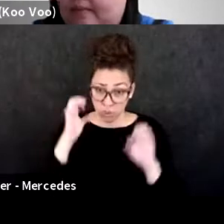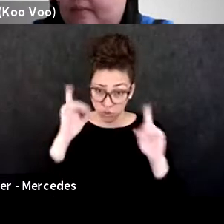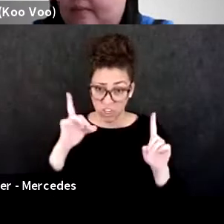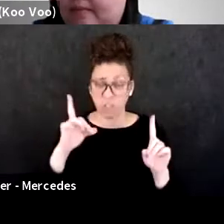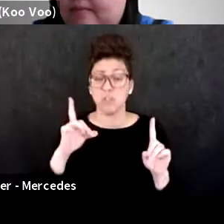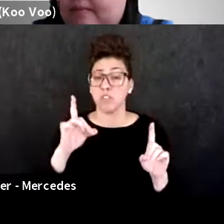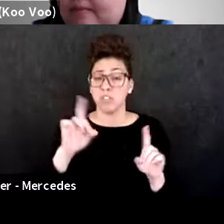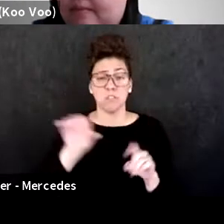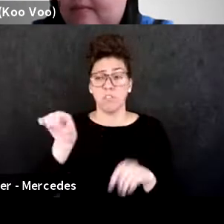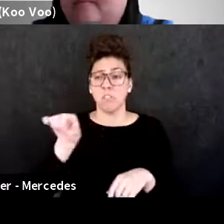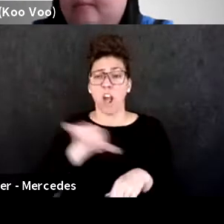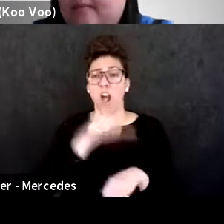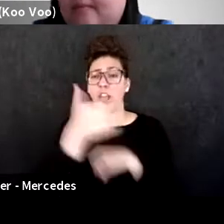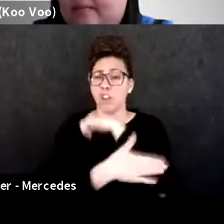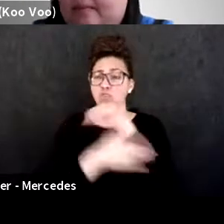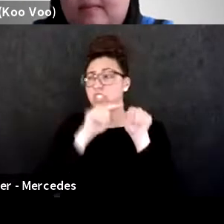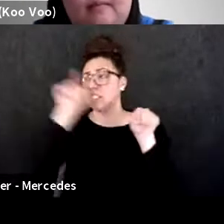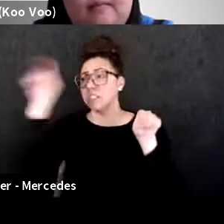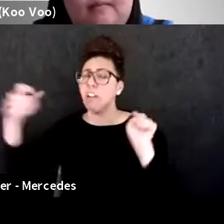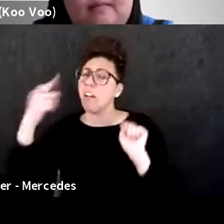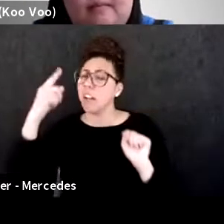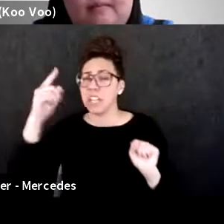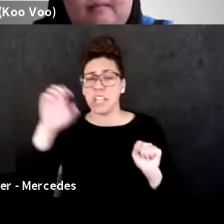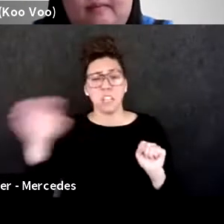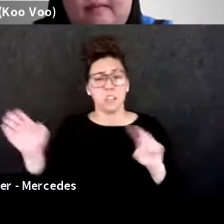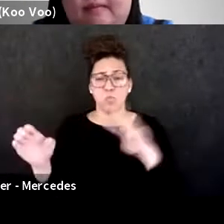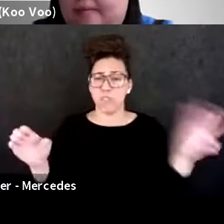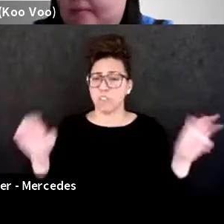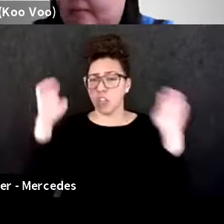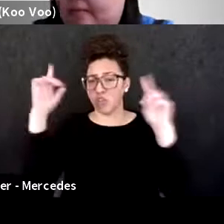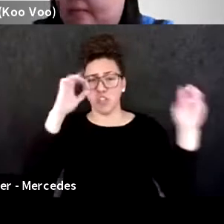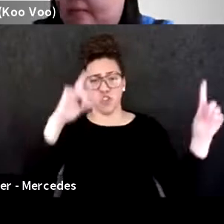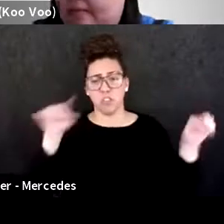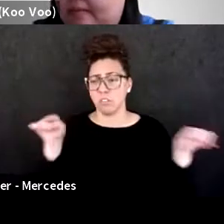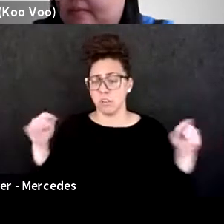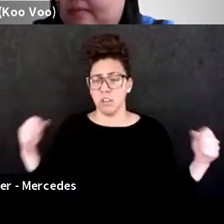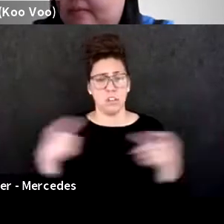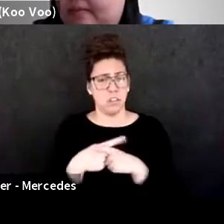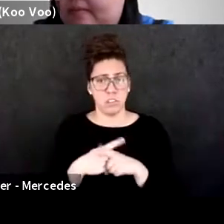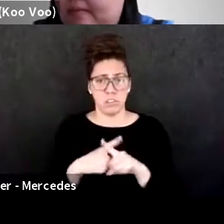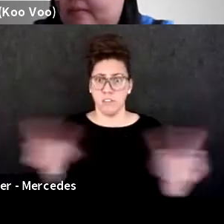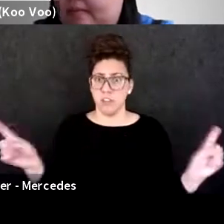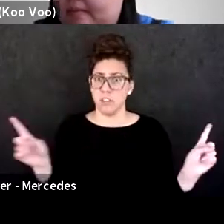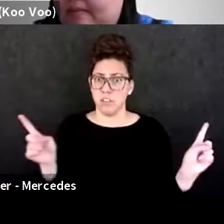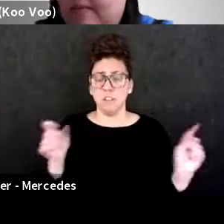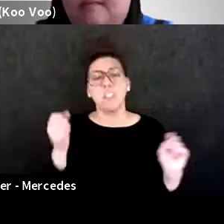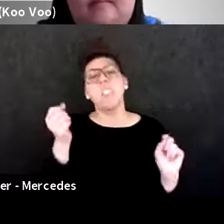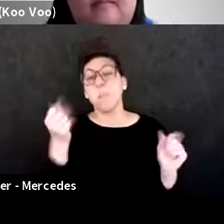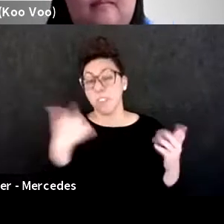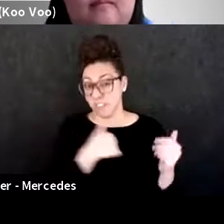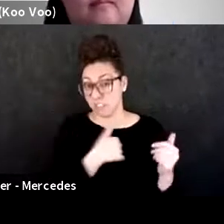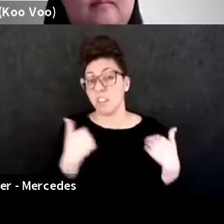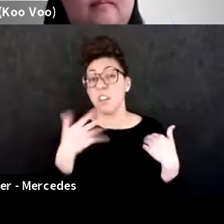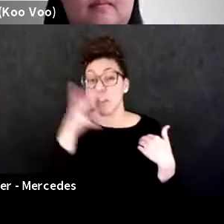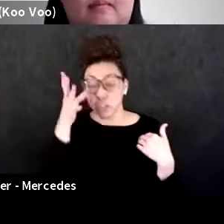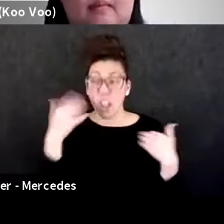Eastern and Western education systems. And a lot of our parents, if they're first generation, they've had some exposure of education overseas or